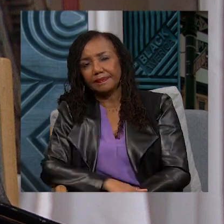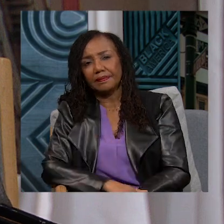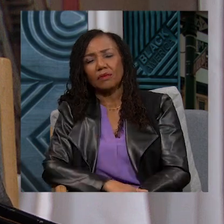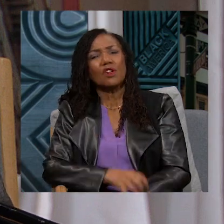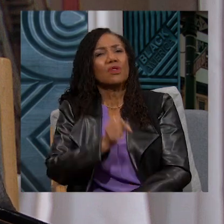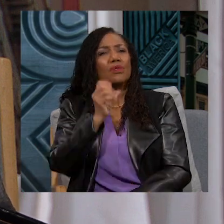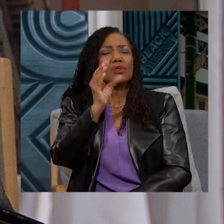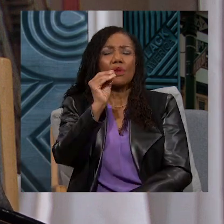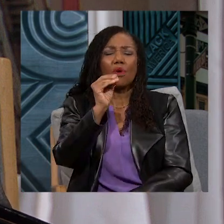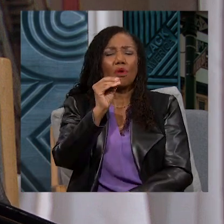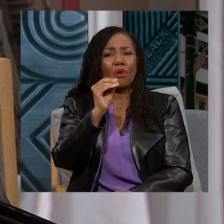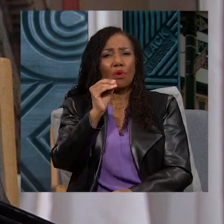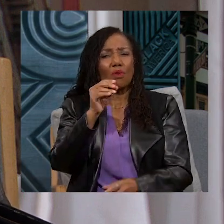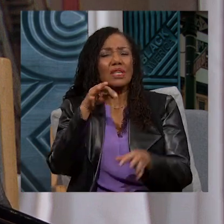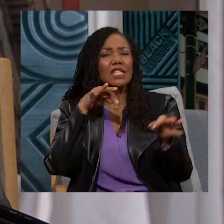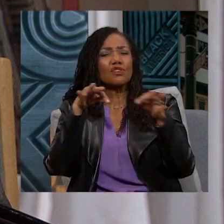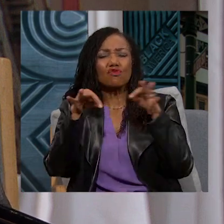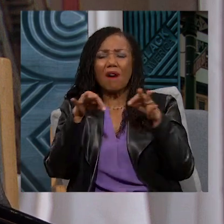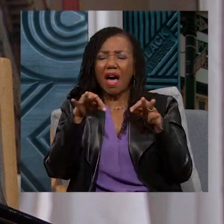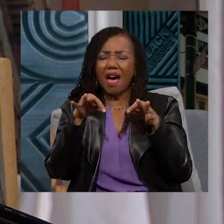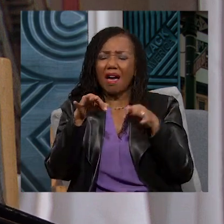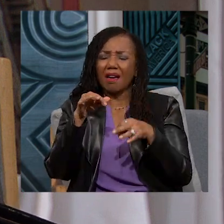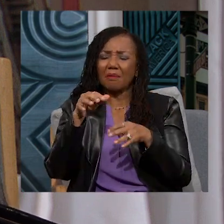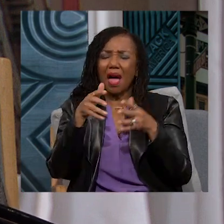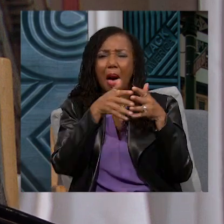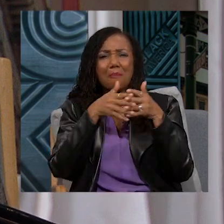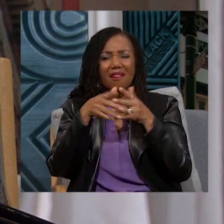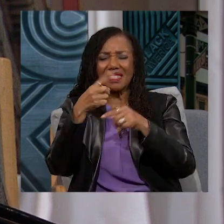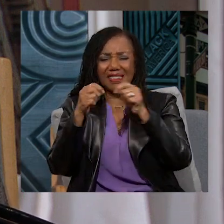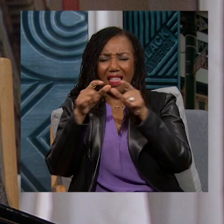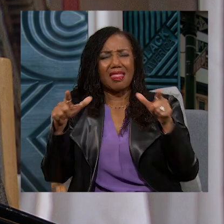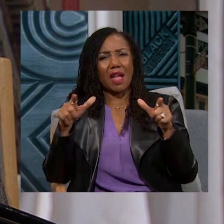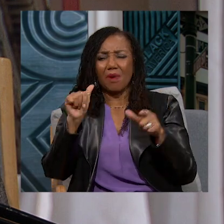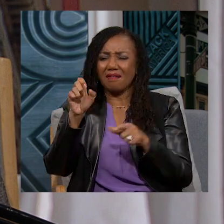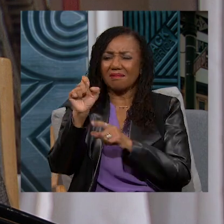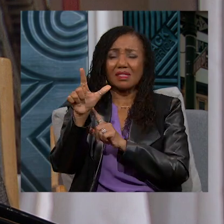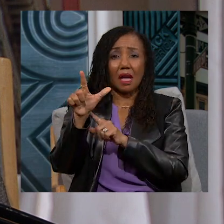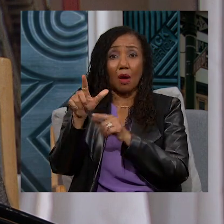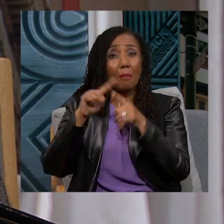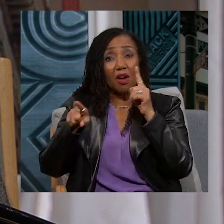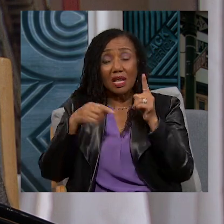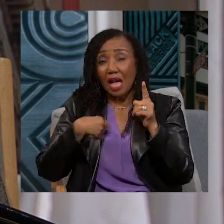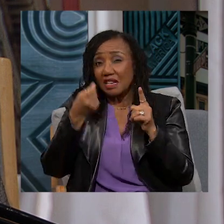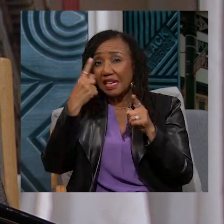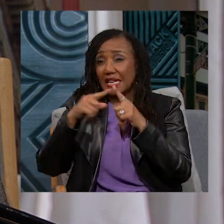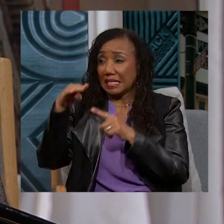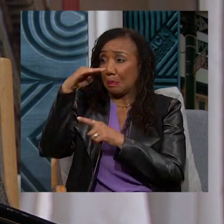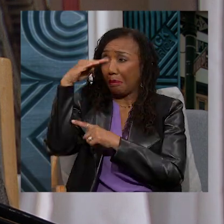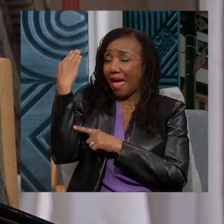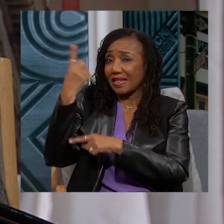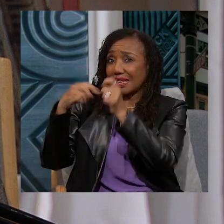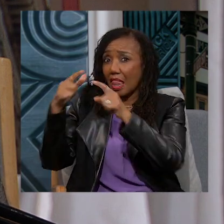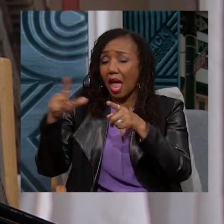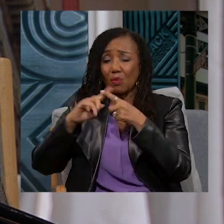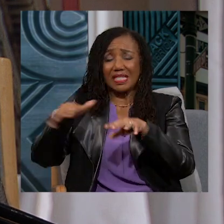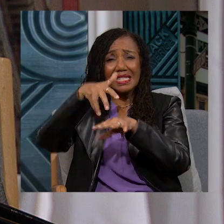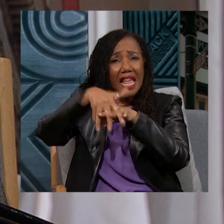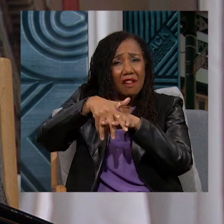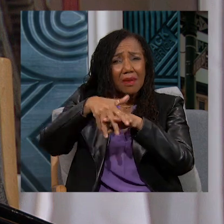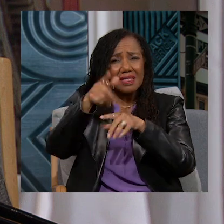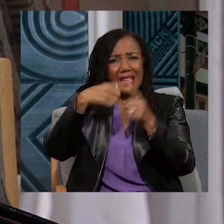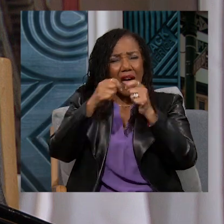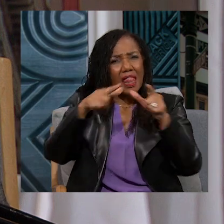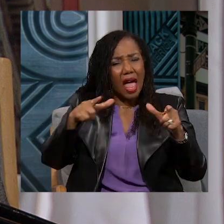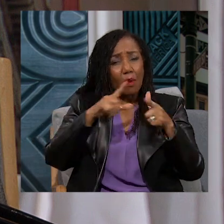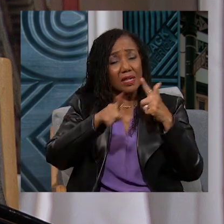So describe American Sign Language to us, because there is Black Sign Language, there is Native American Sign